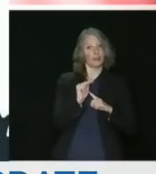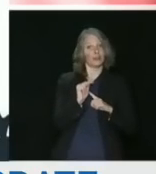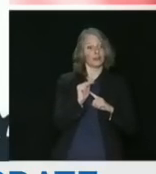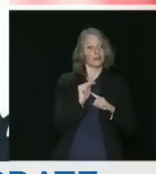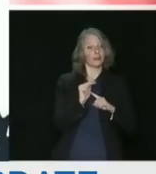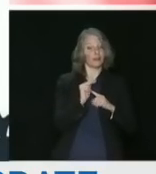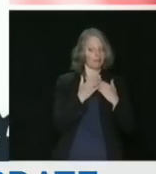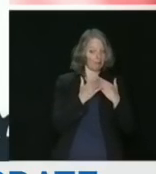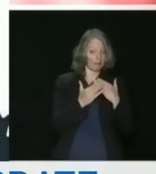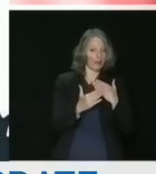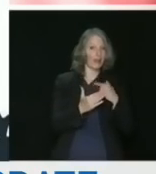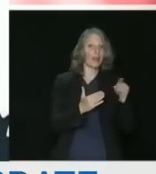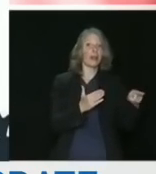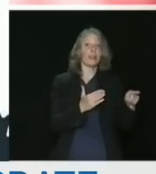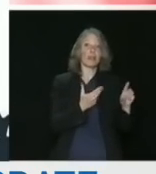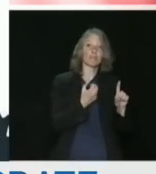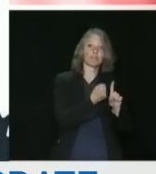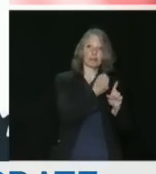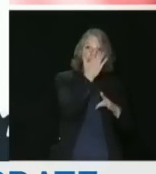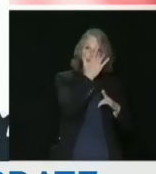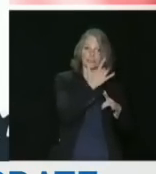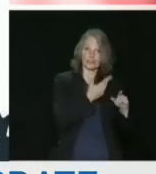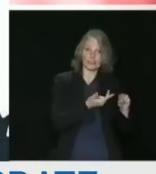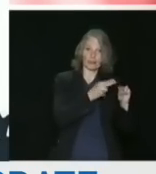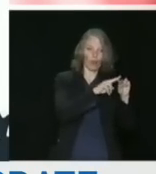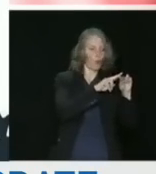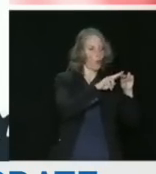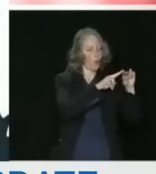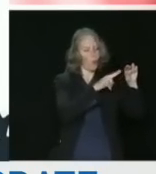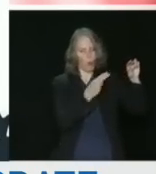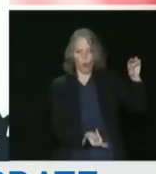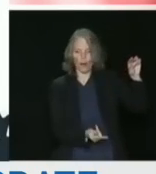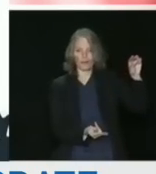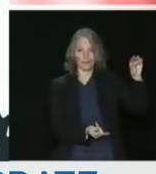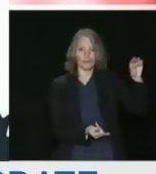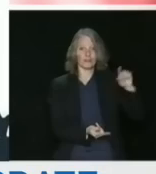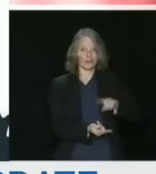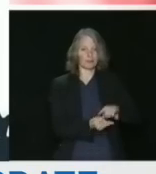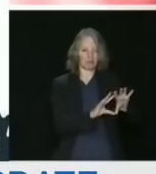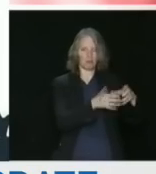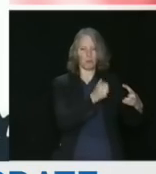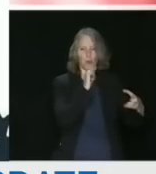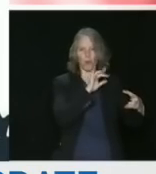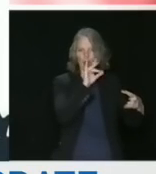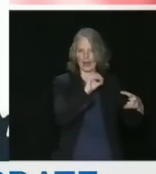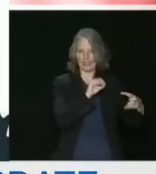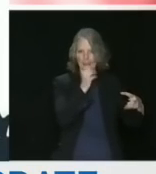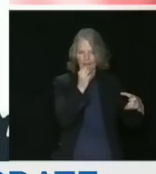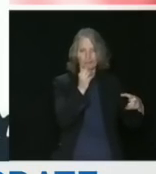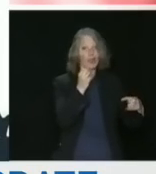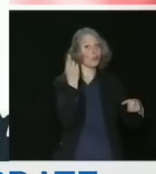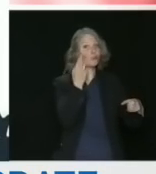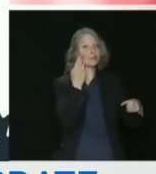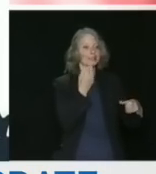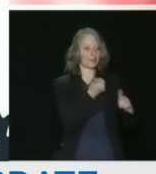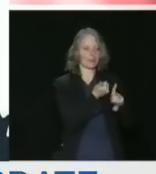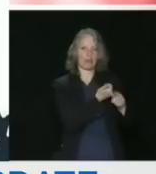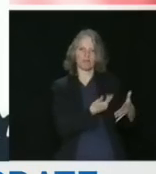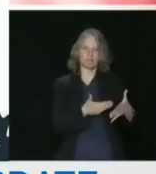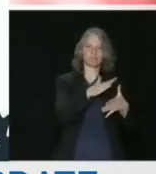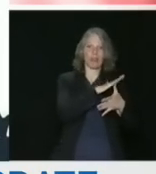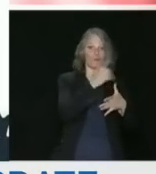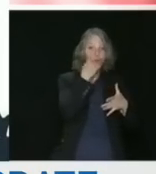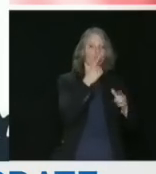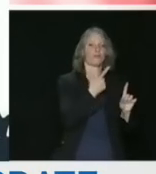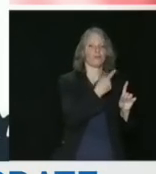incidence rates have declined dramatically among adults aged 80 years and older who are prioritized in